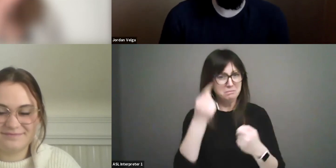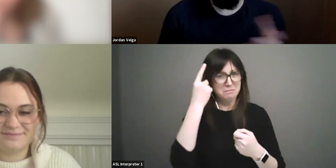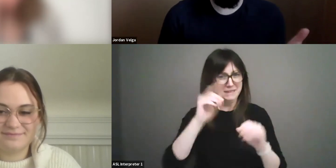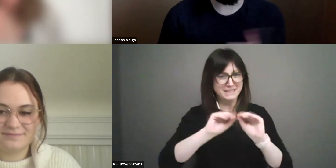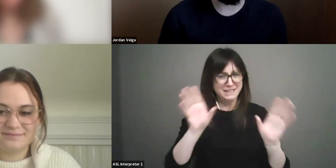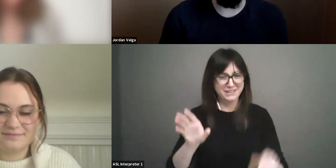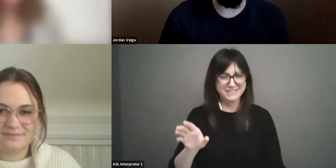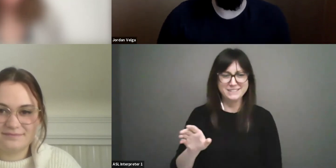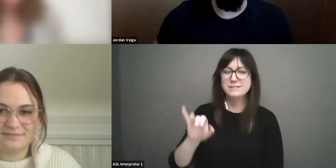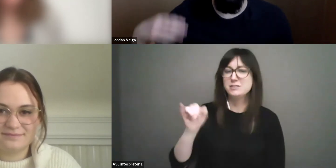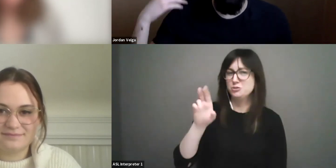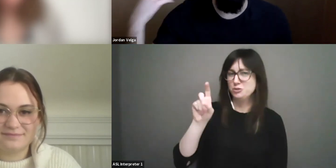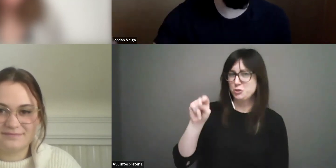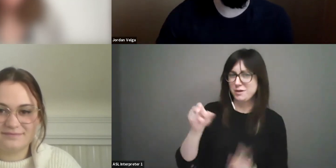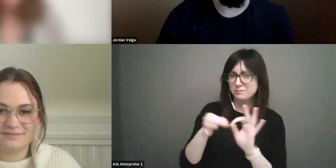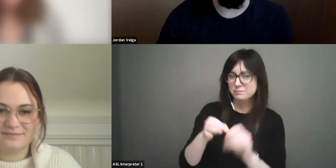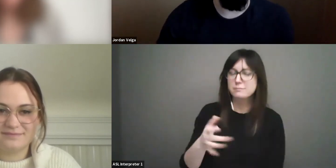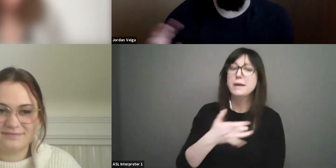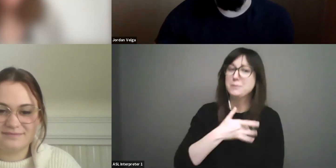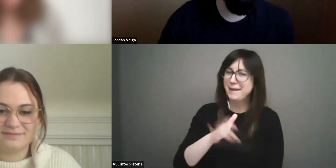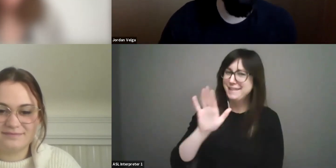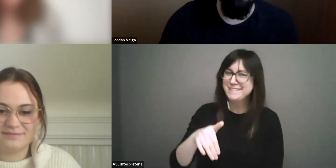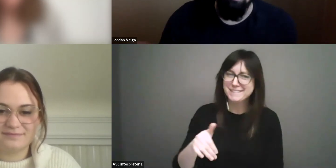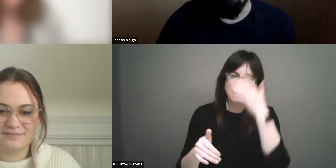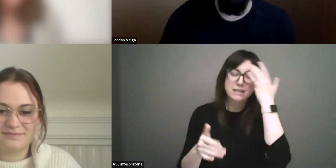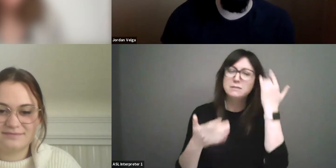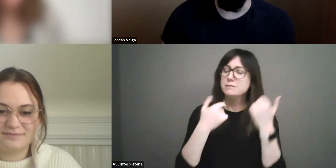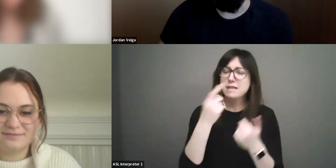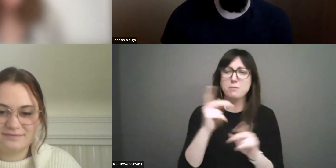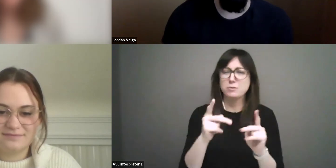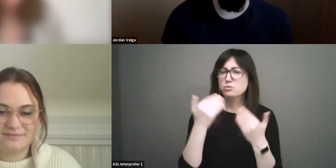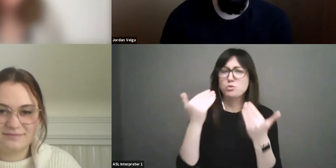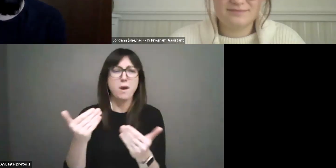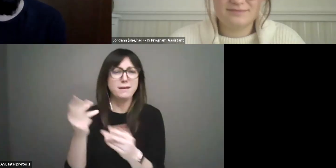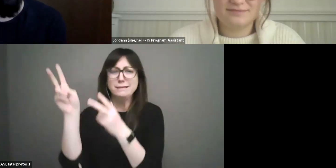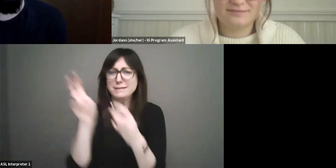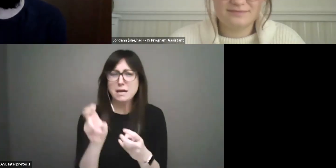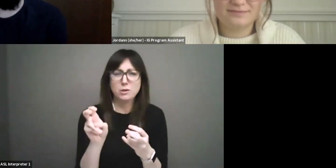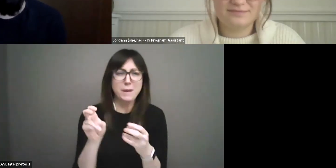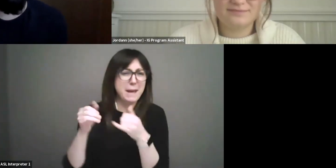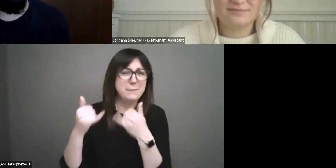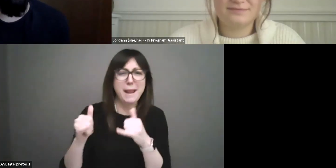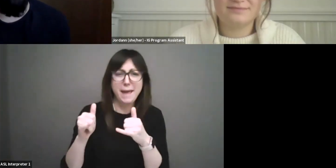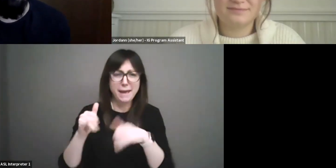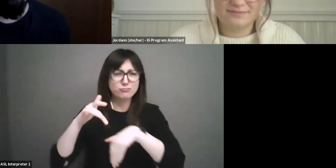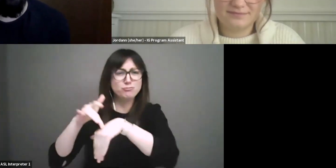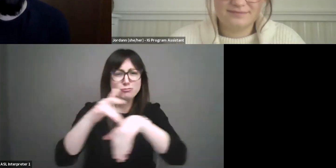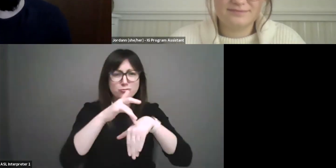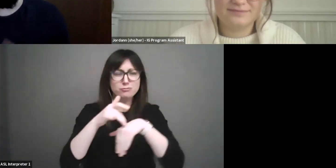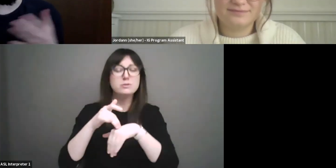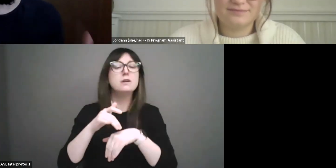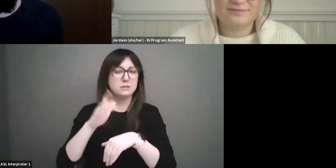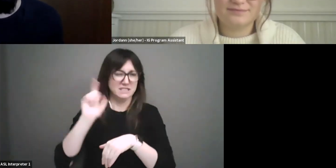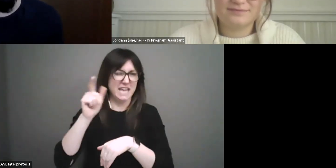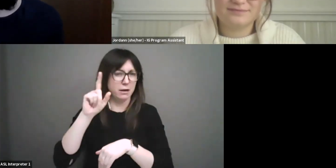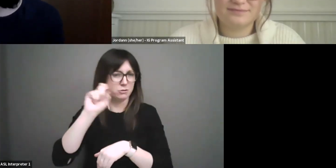typically how these work is I always tell everyone, dive in. Download it, dive in, try it out, and then more questions will come as you